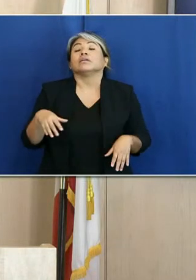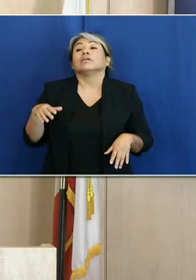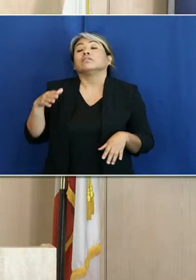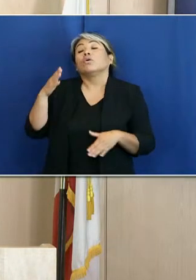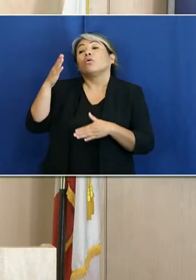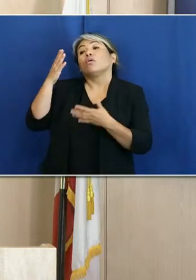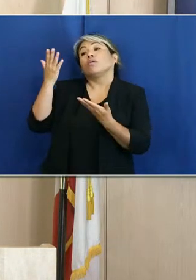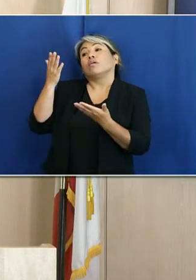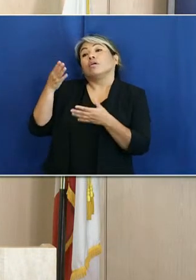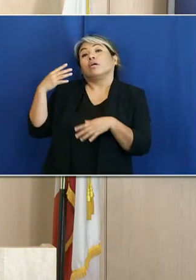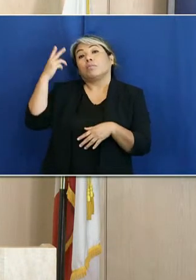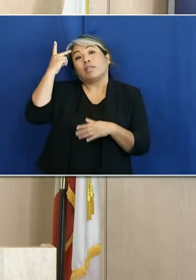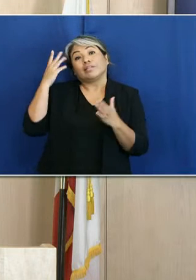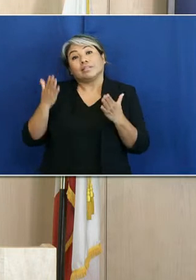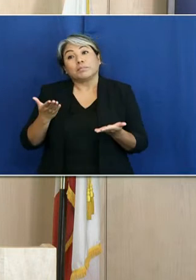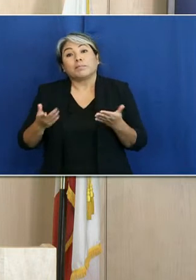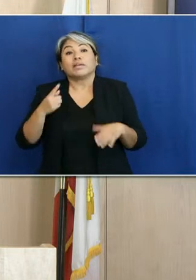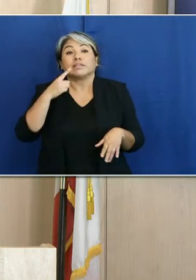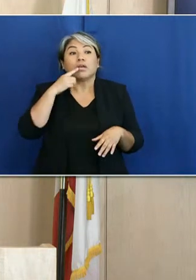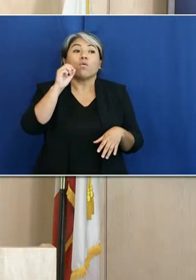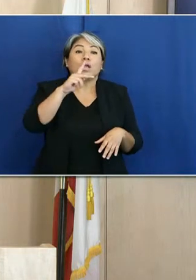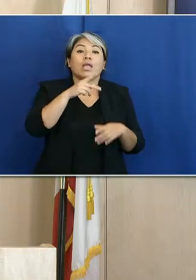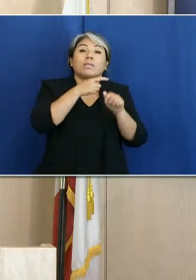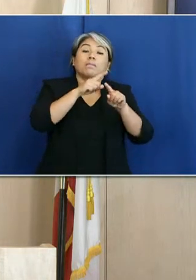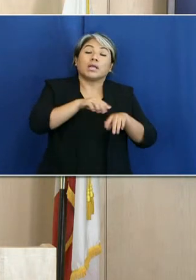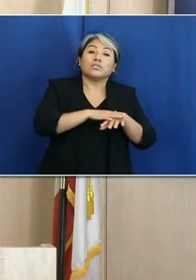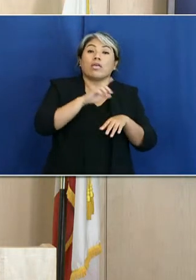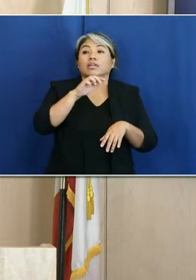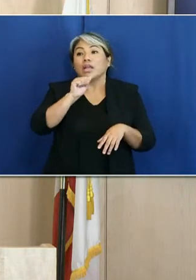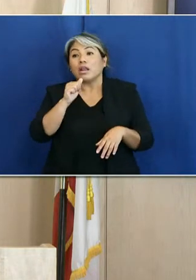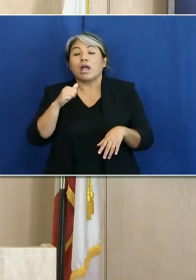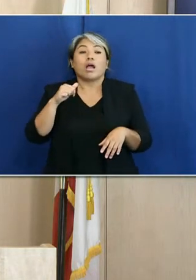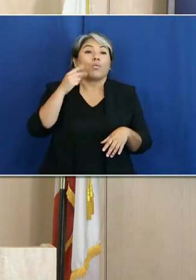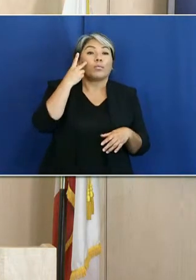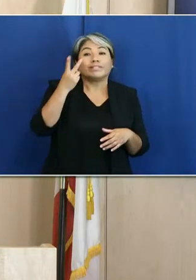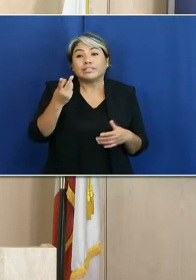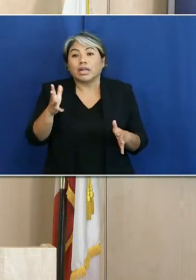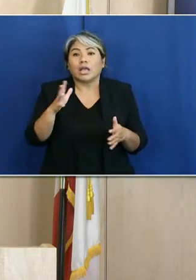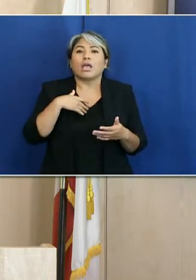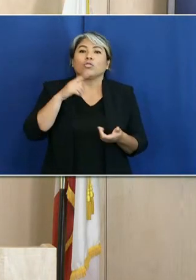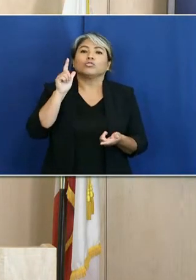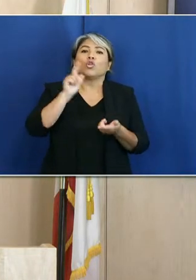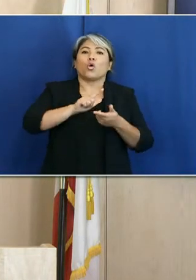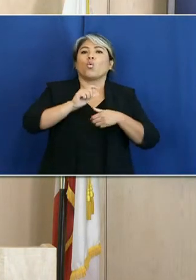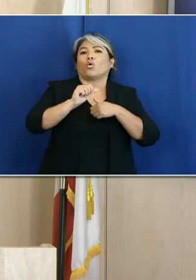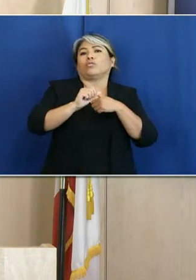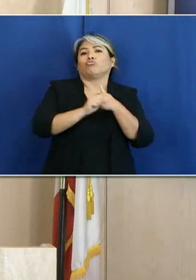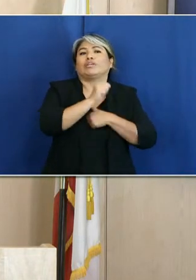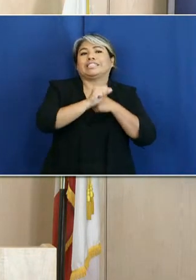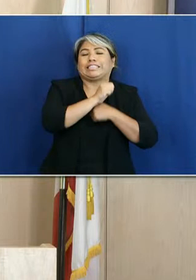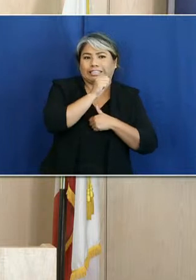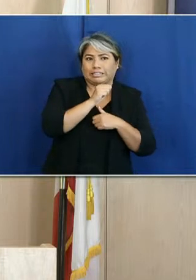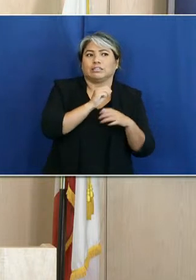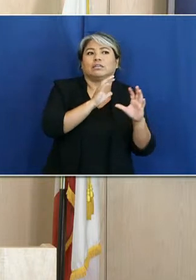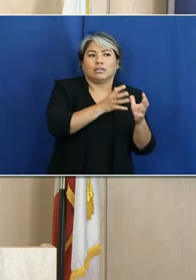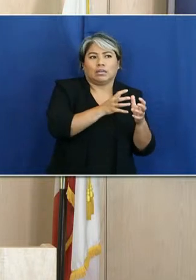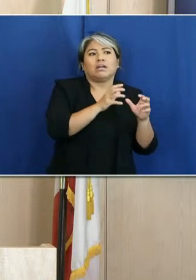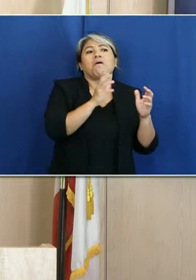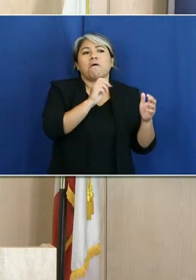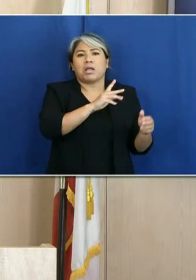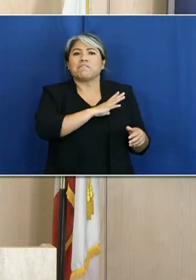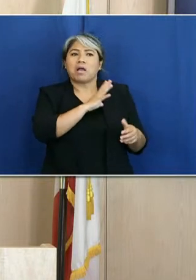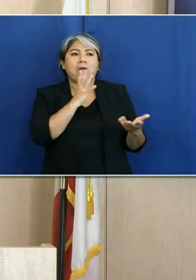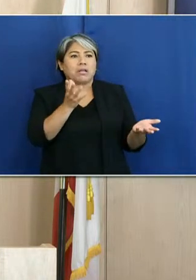officials may say, based on the data, based on what we've seen, we think that those are lower risk entities and those could safely reopen without